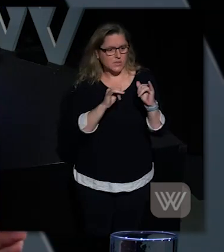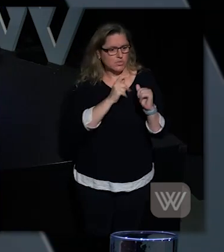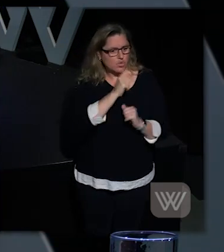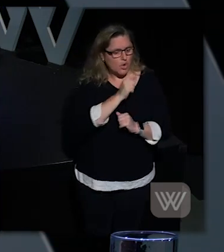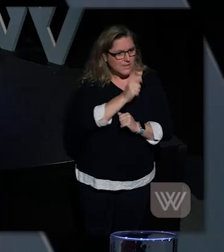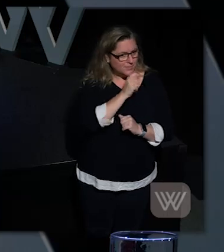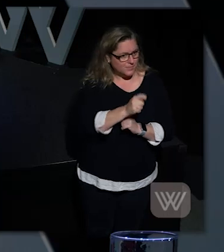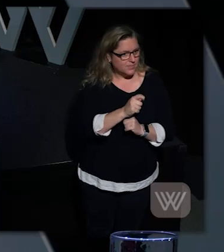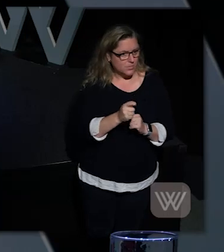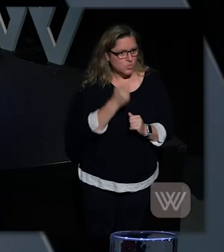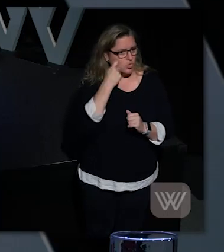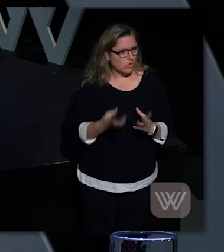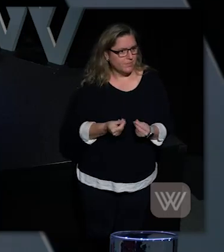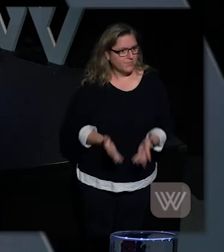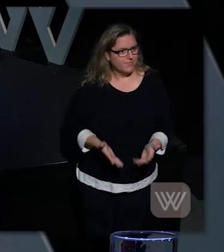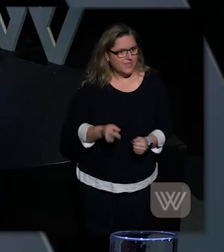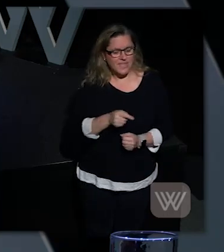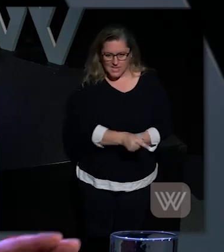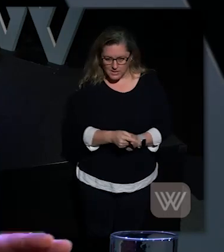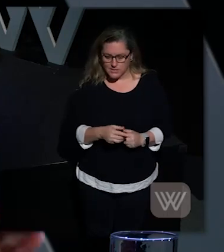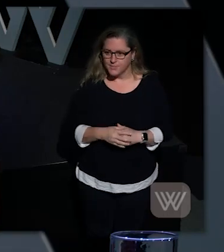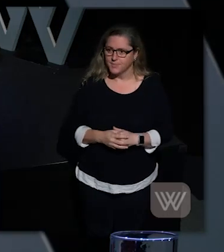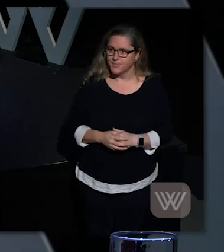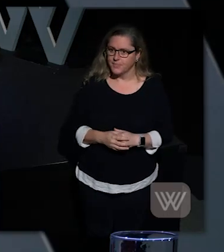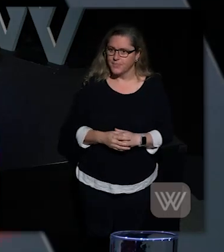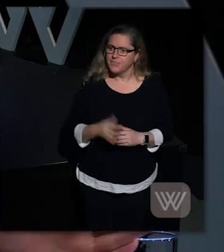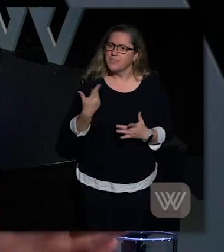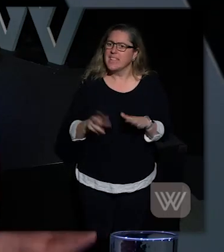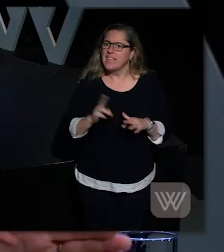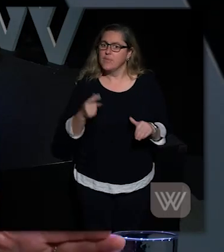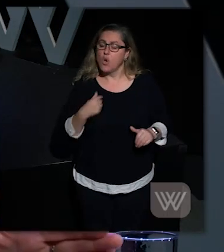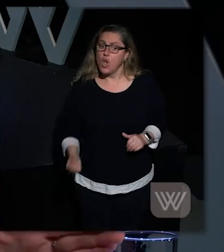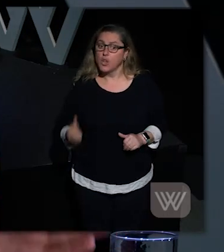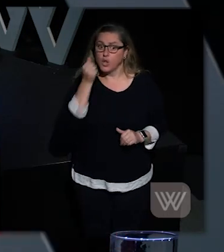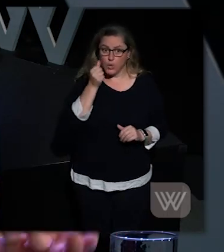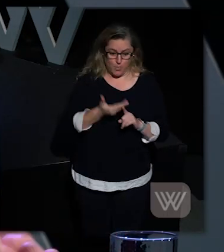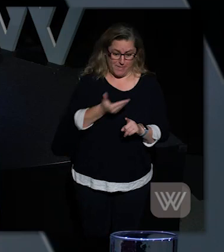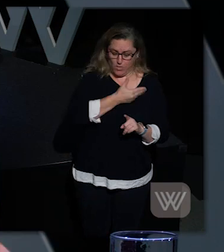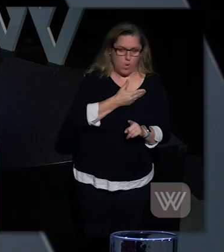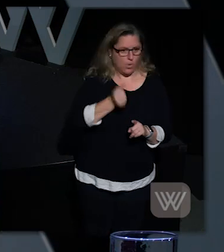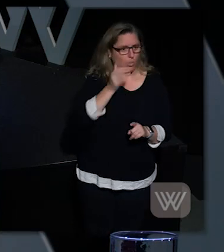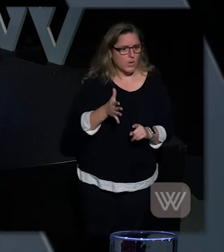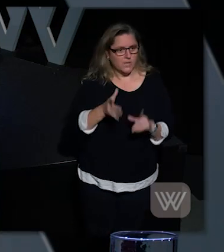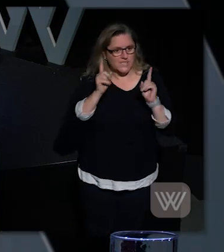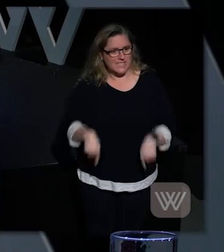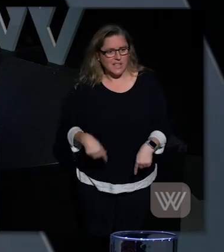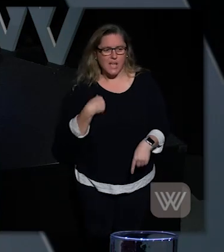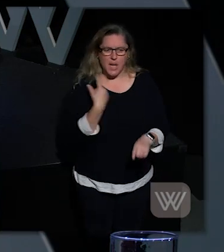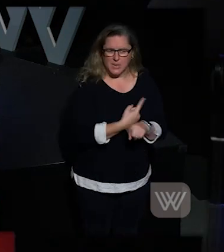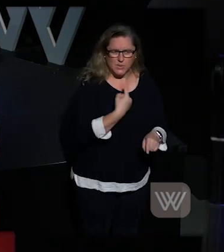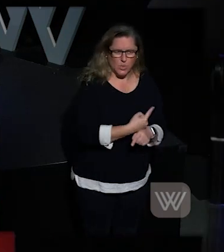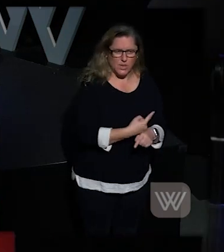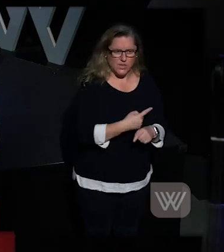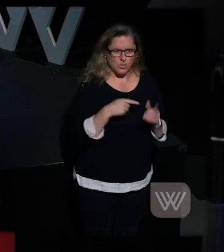that stuff. And I mean, I guess I wouldn't have gone in the way that I went in maybe if I knew what I was dealing with. So I've been talking to trolls for 4 or 5 years before